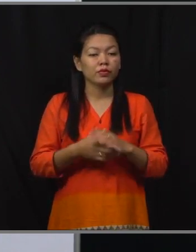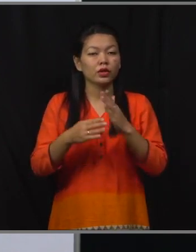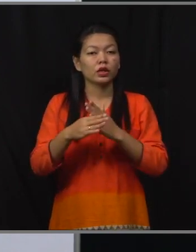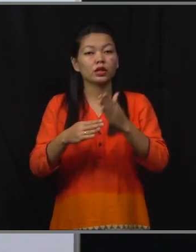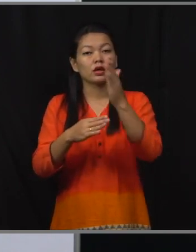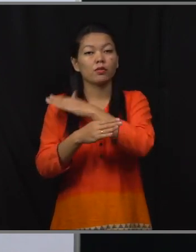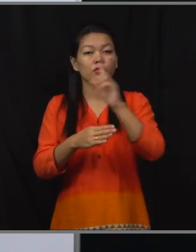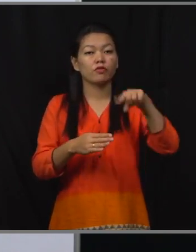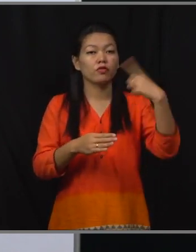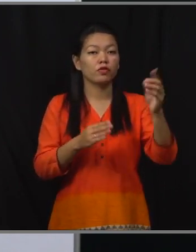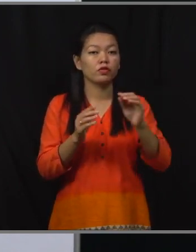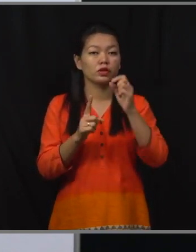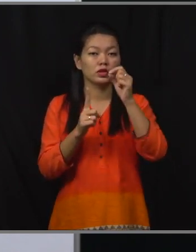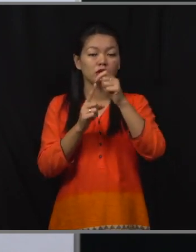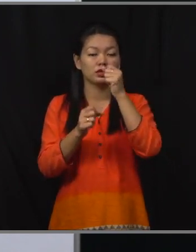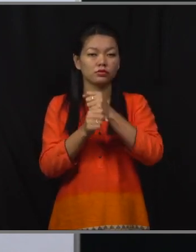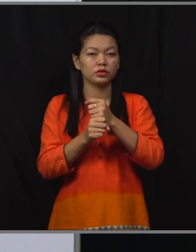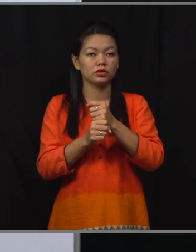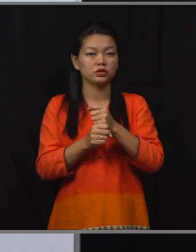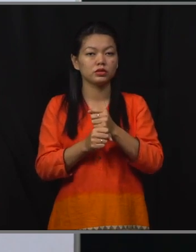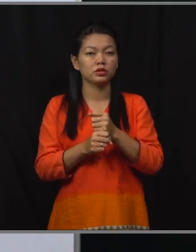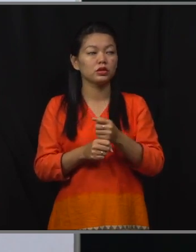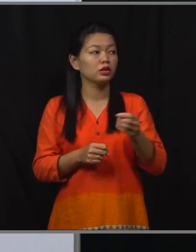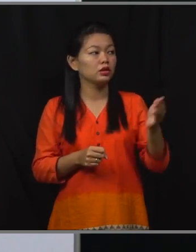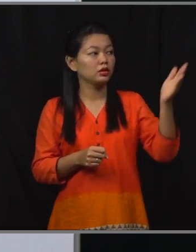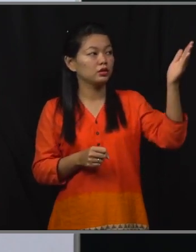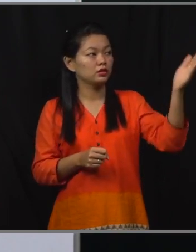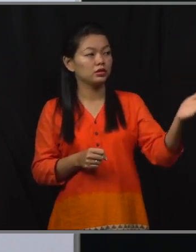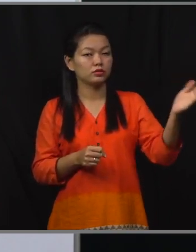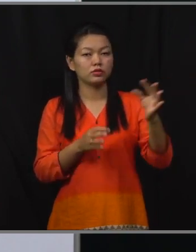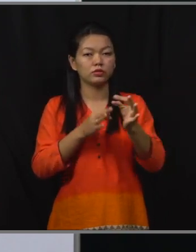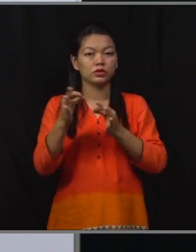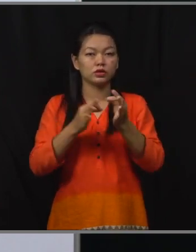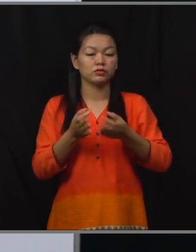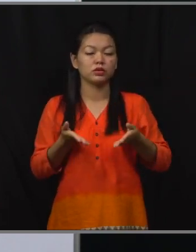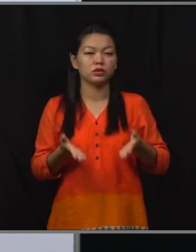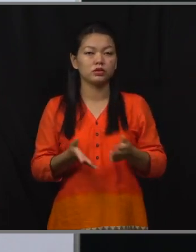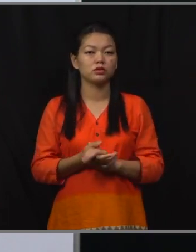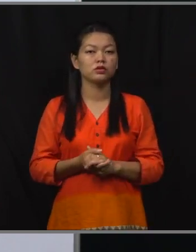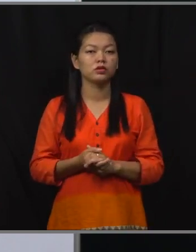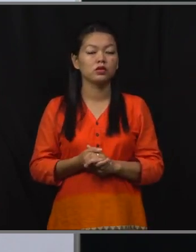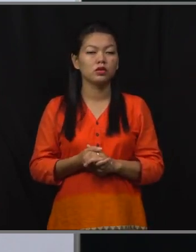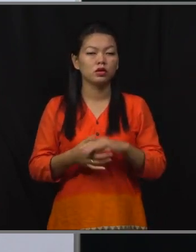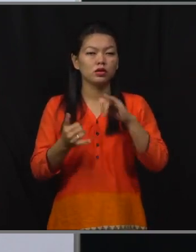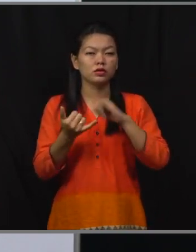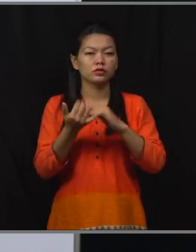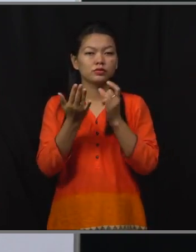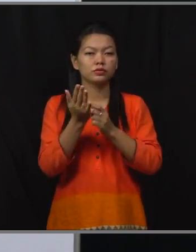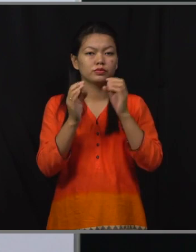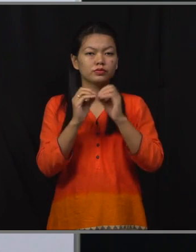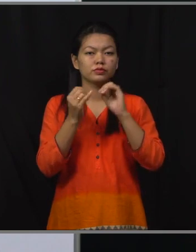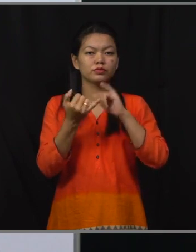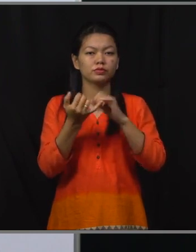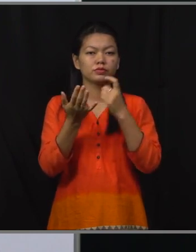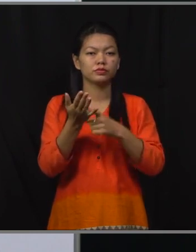Before we flip to next page, I'll just explain this also. That is subscription.